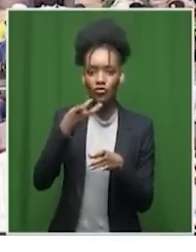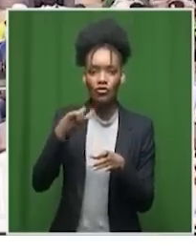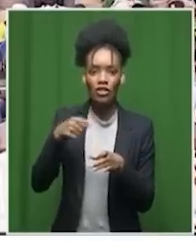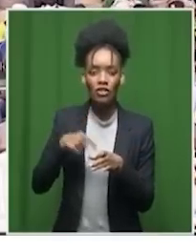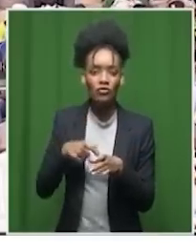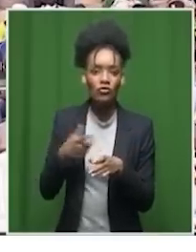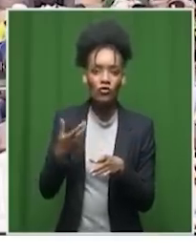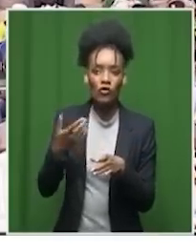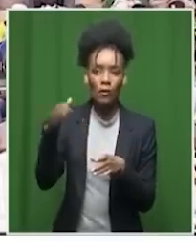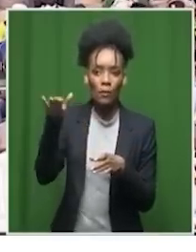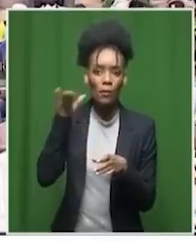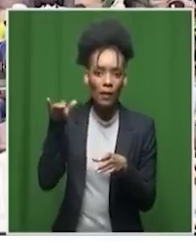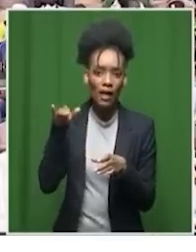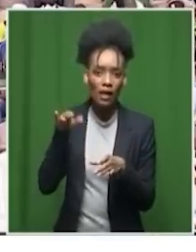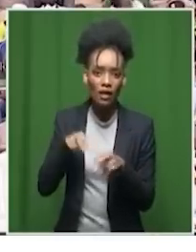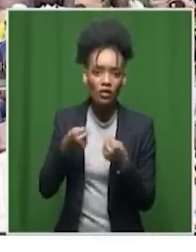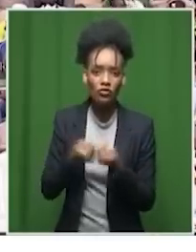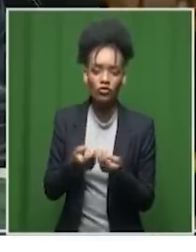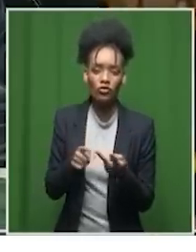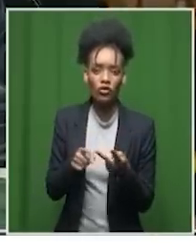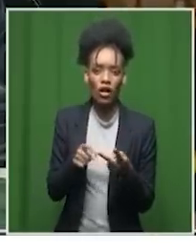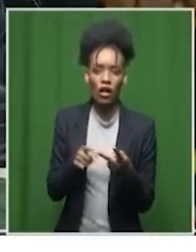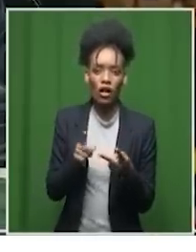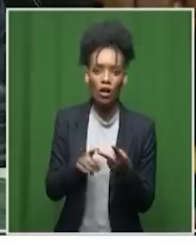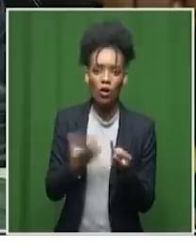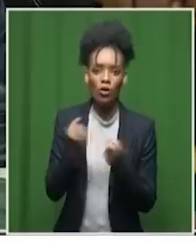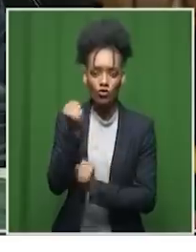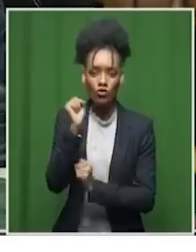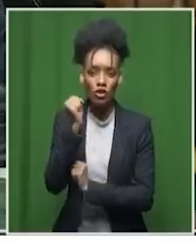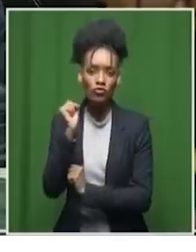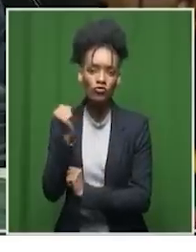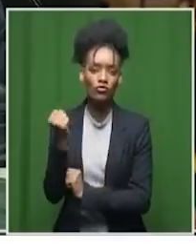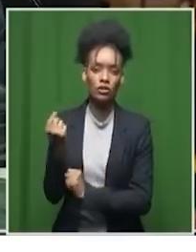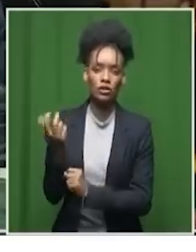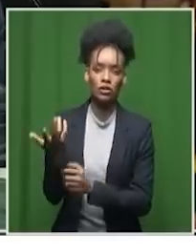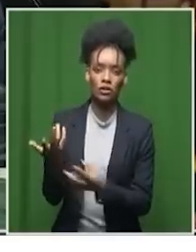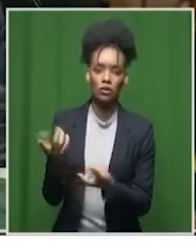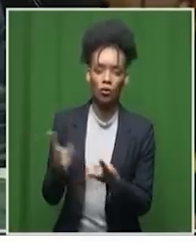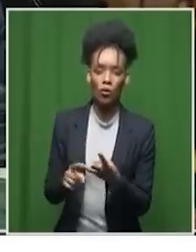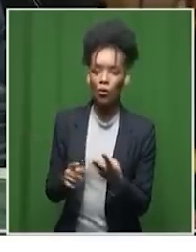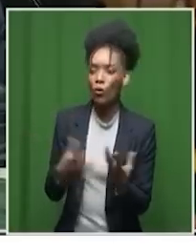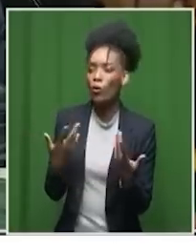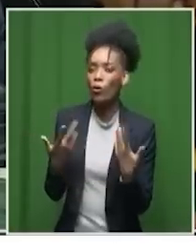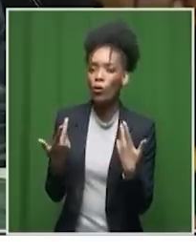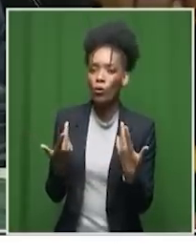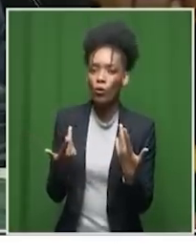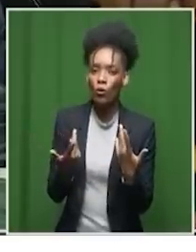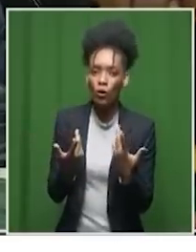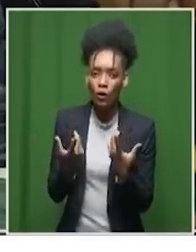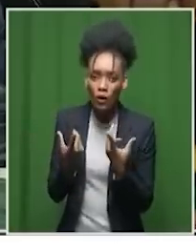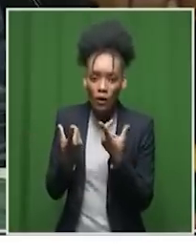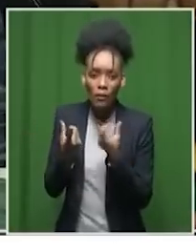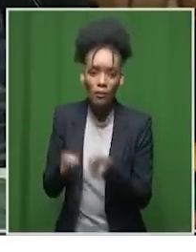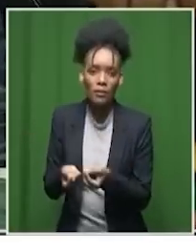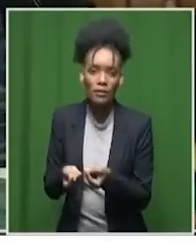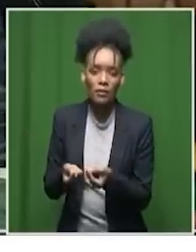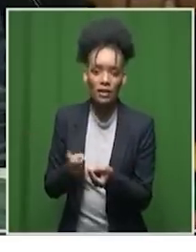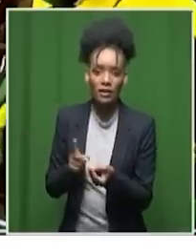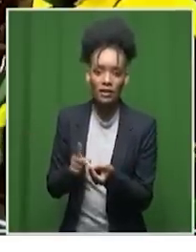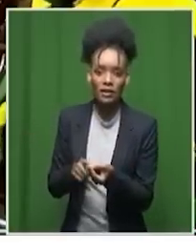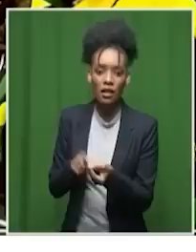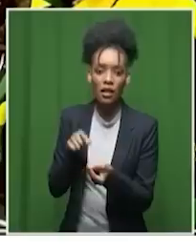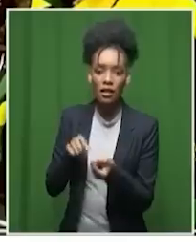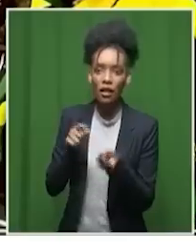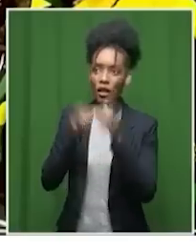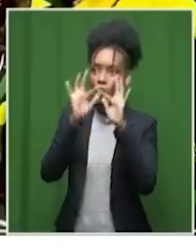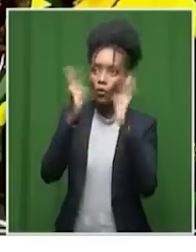or nationalization of industries or implement what has been found to be unsustainable